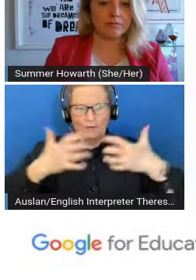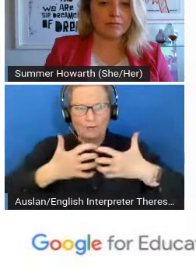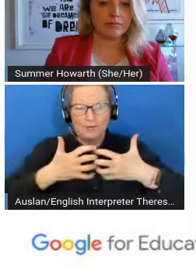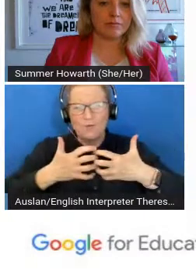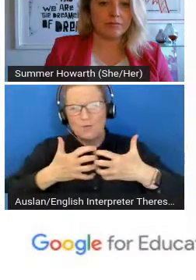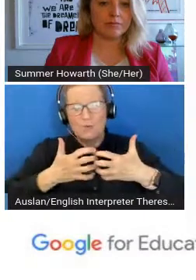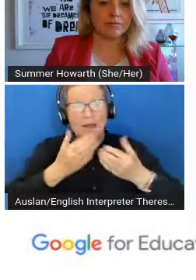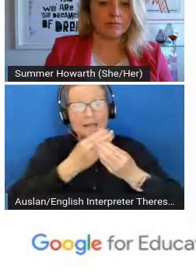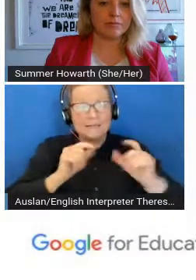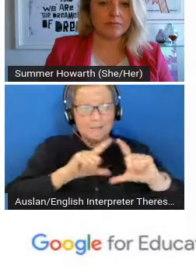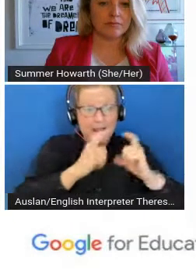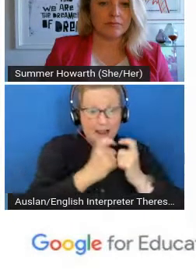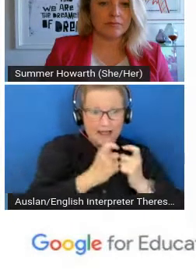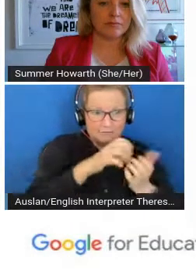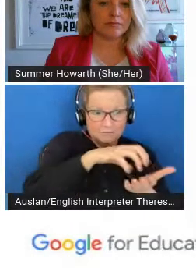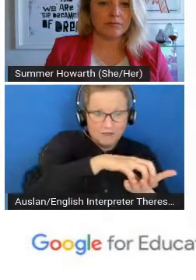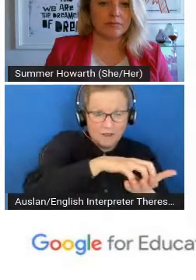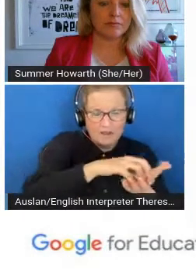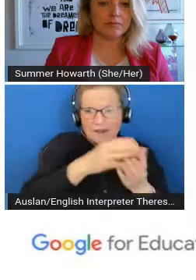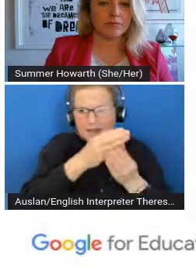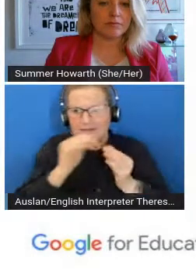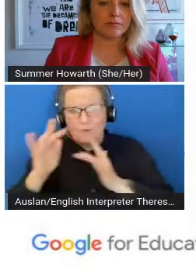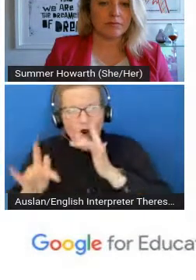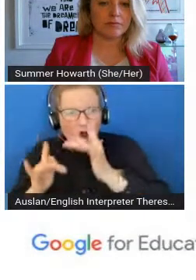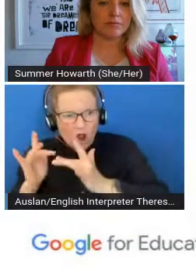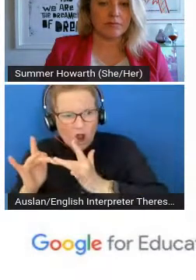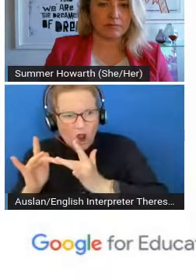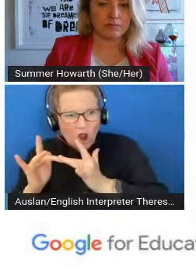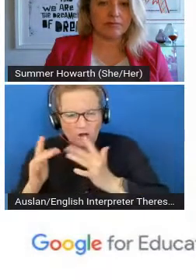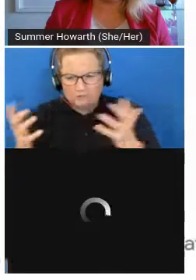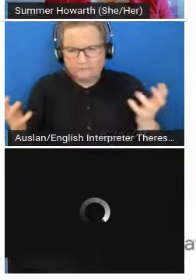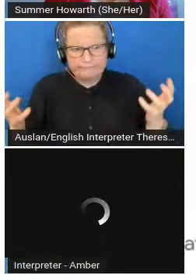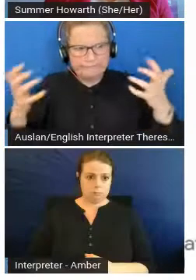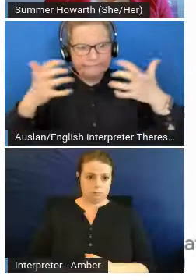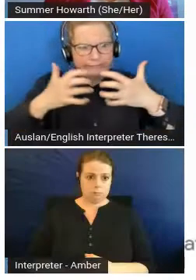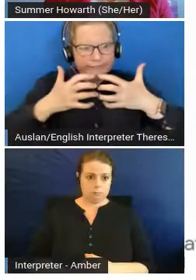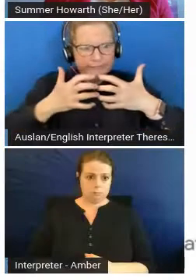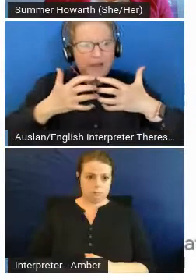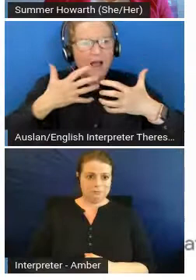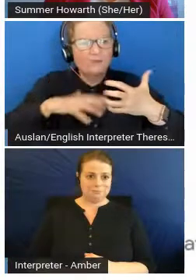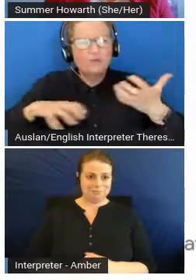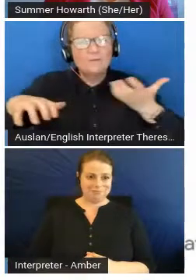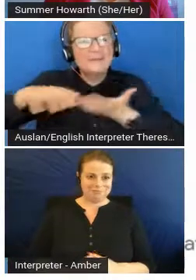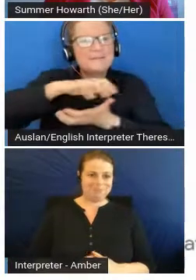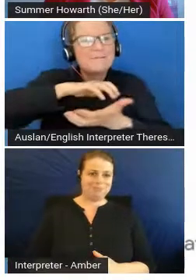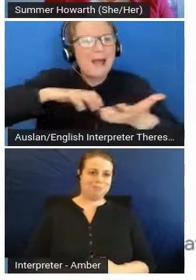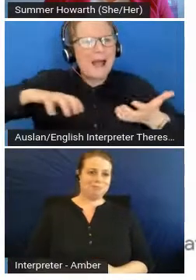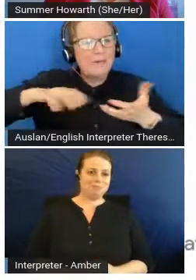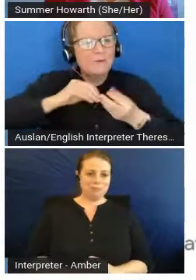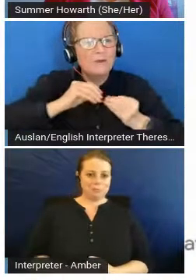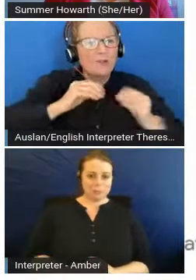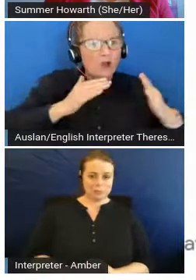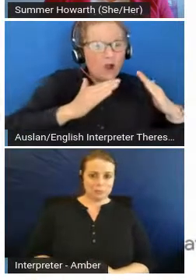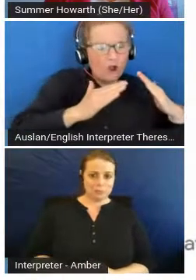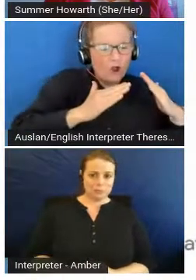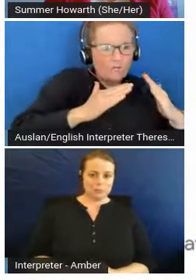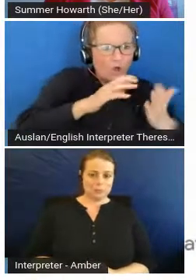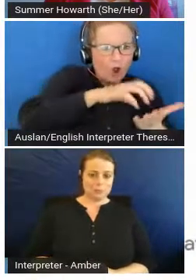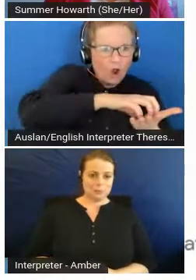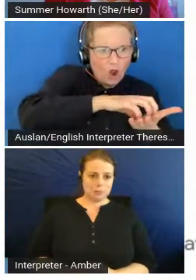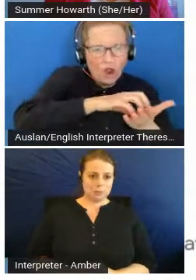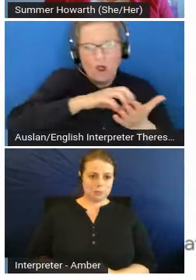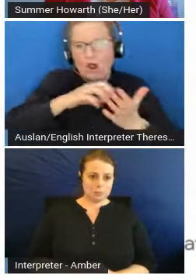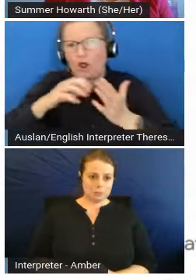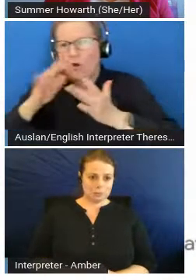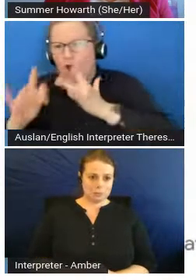students in class with me. I might have some students online. I might want to mix up those in class with those online in breakout rooms. So there are lots